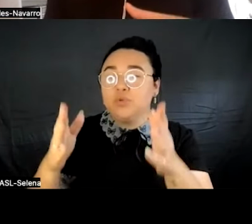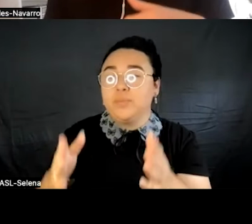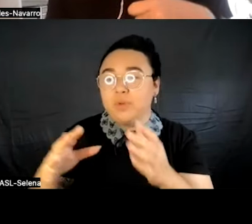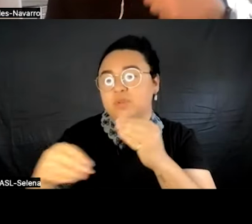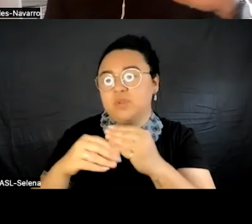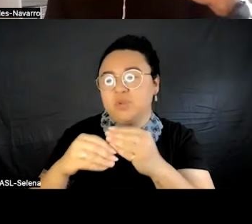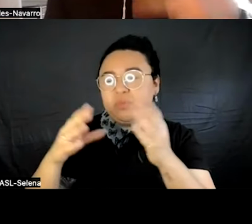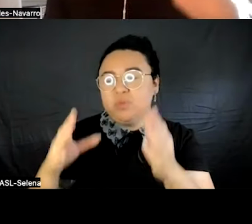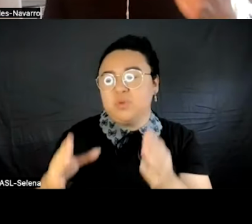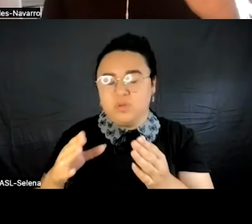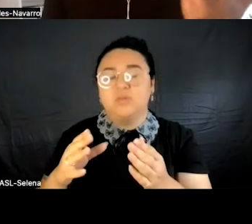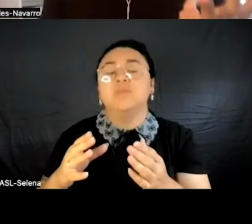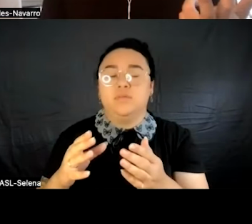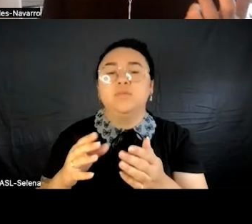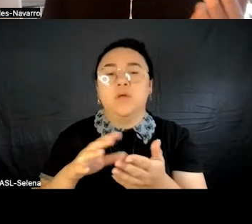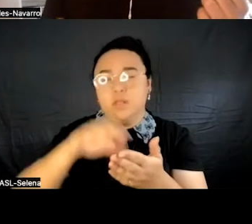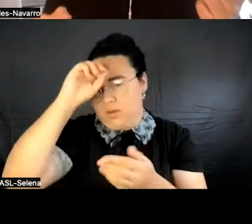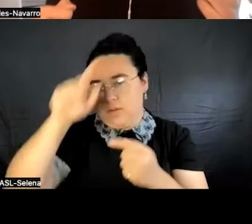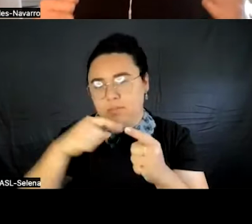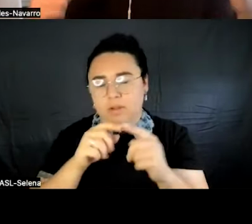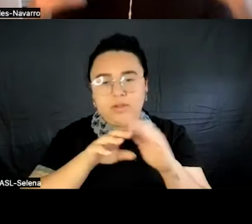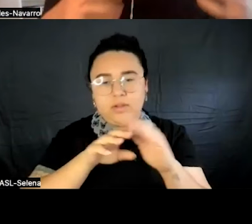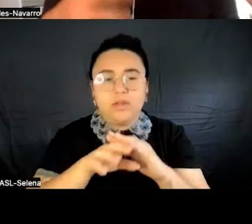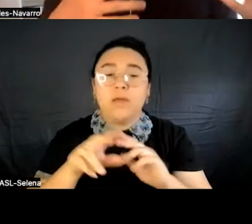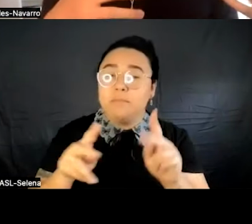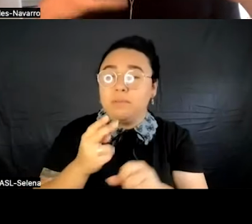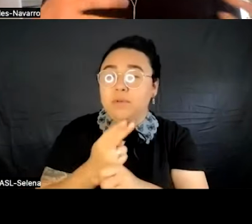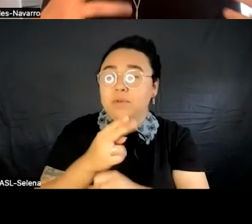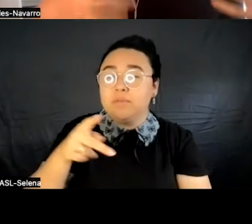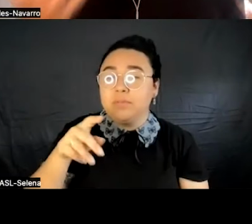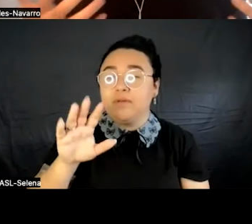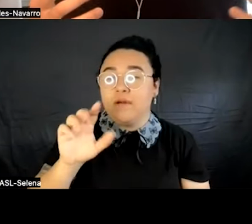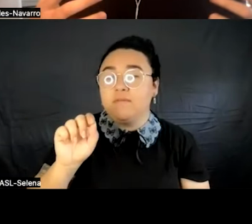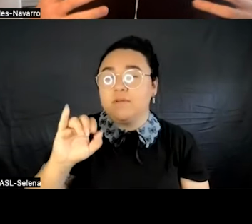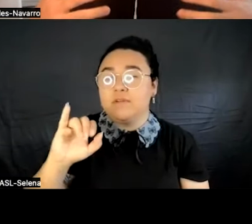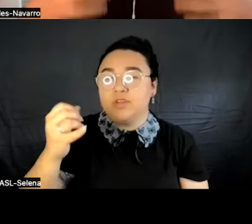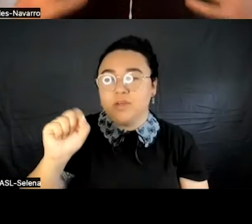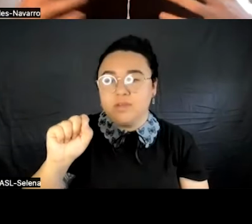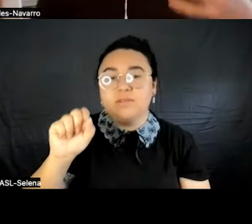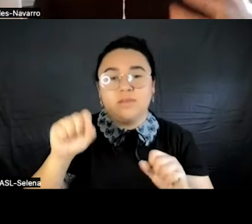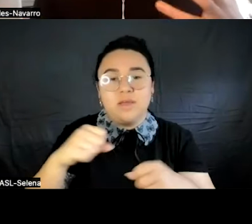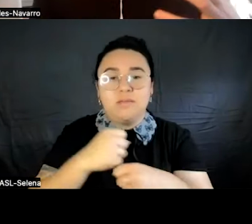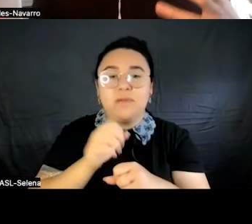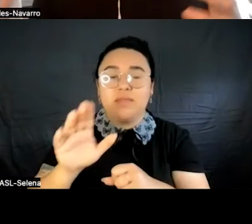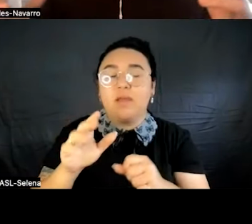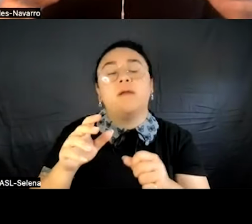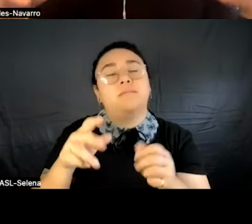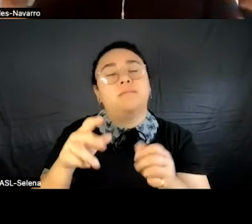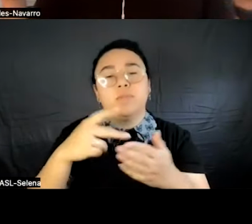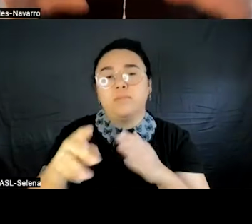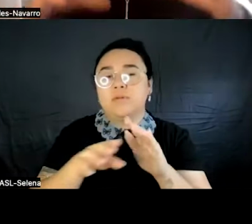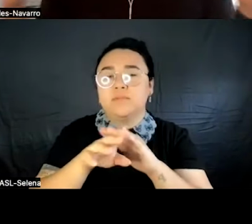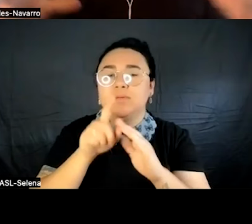coding, and how people who use p5.js can make their sketches accessible in easy and simple ways.